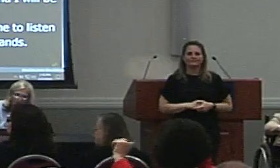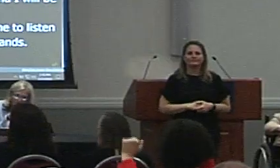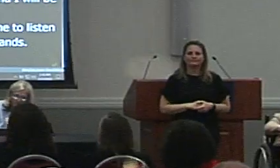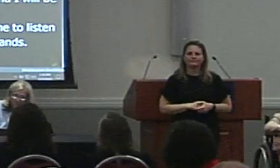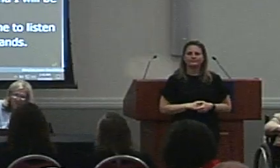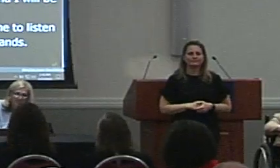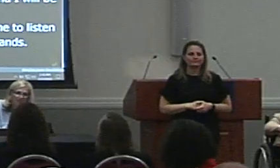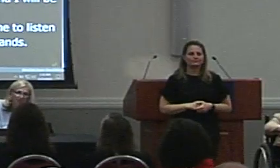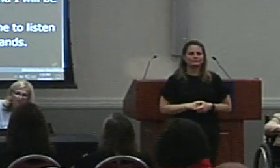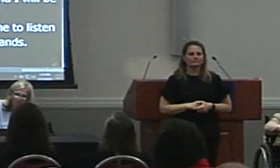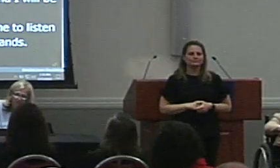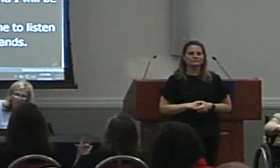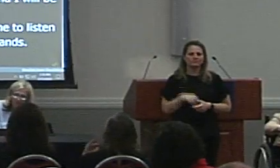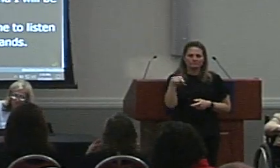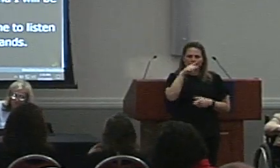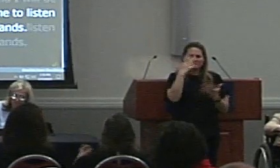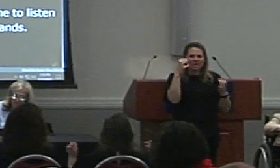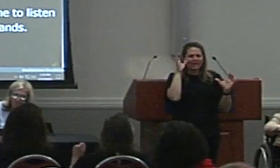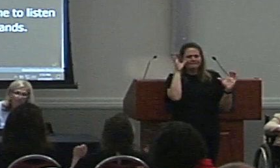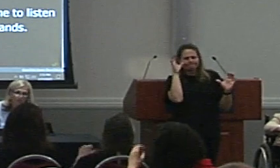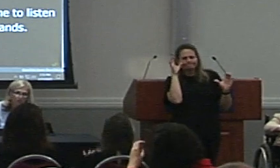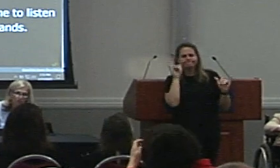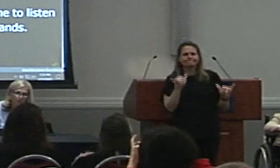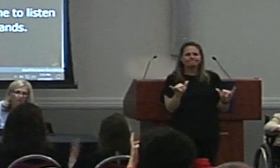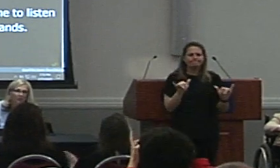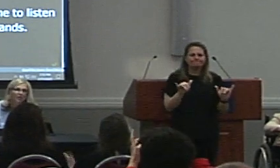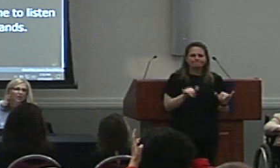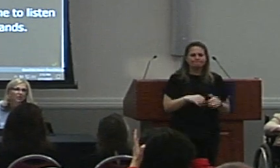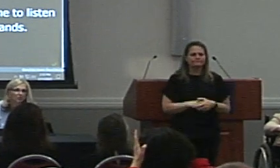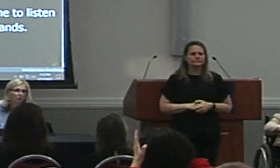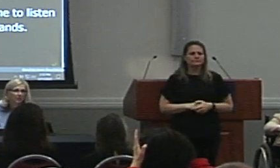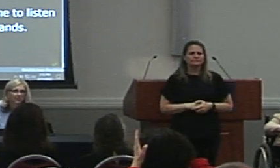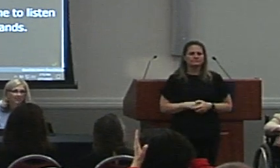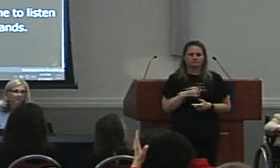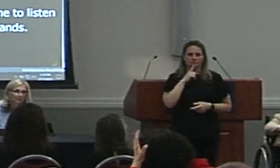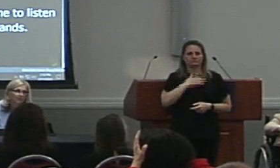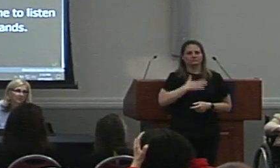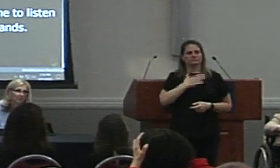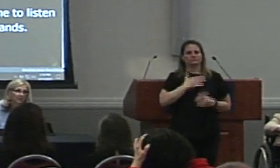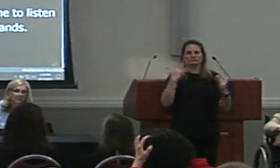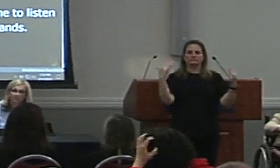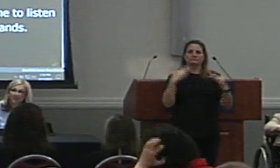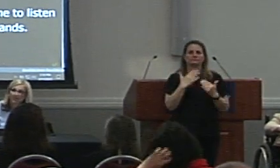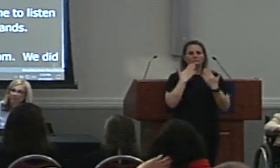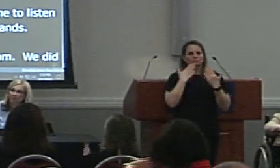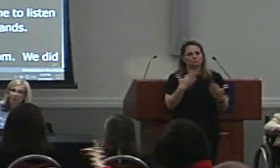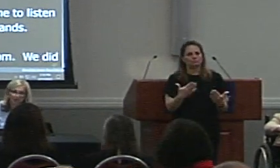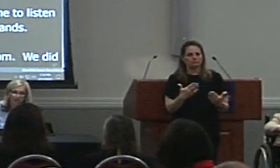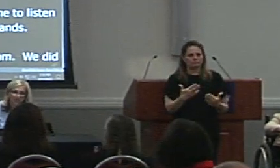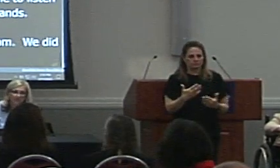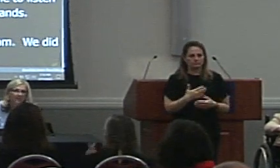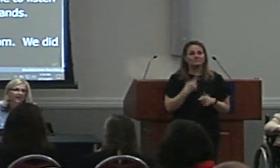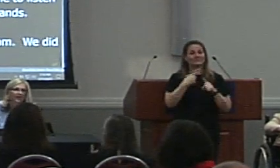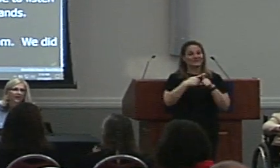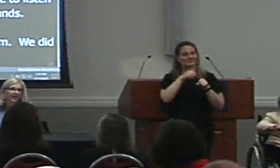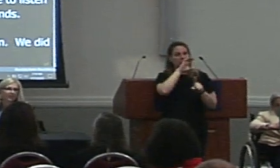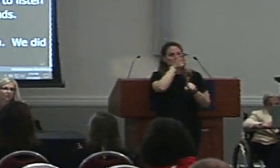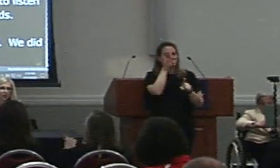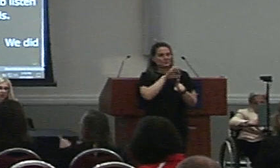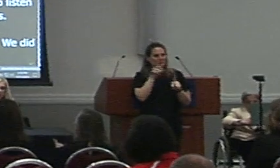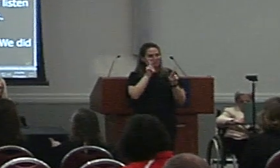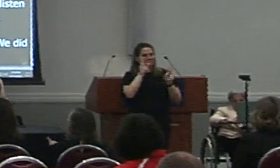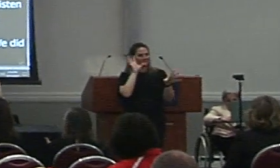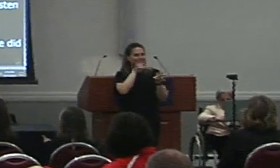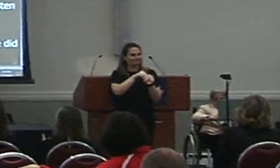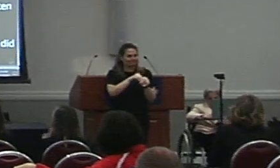And I'm thrilled to see such a great turnout in person and on Zoom. So we did ask people to pre-submit a number of questions, and